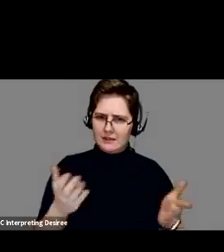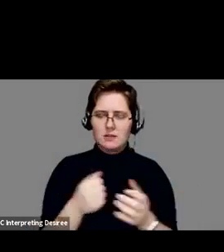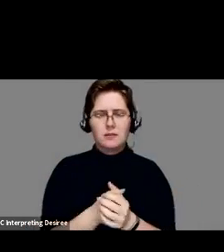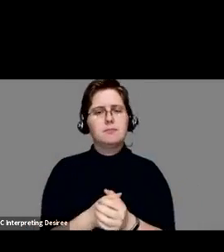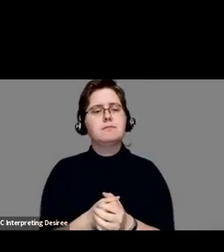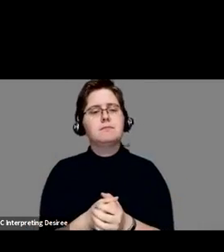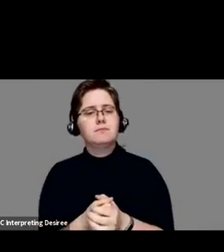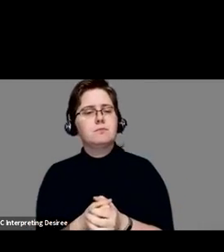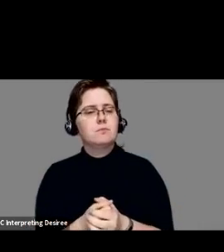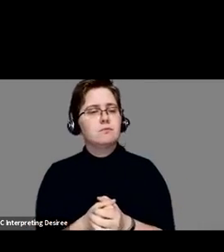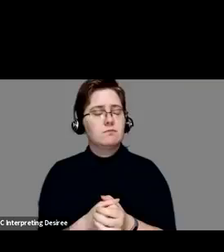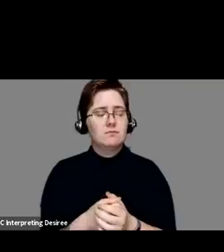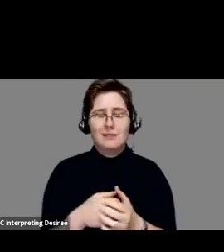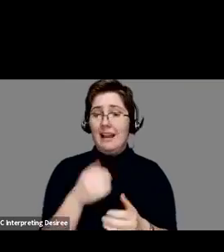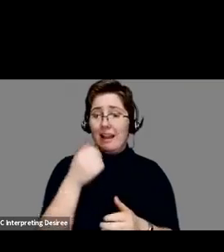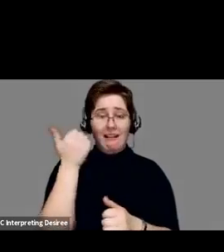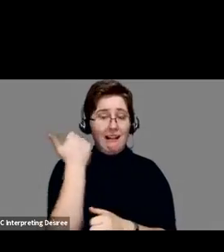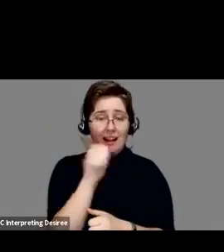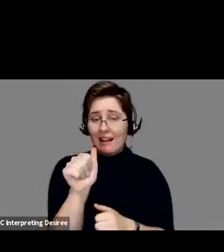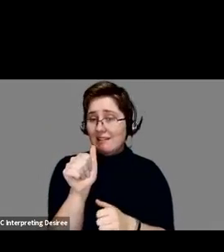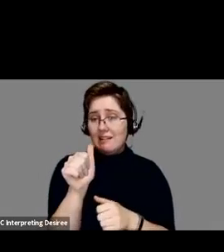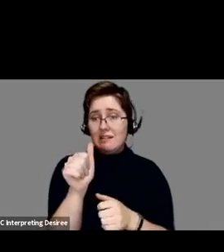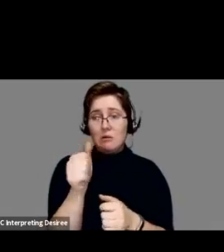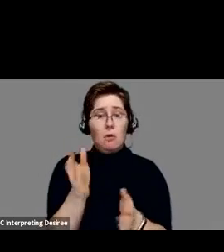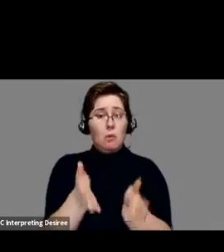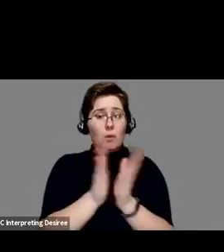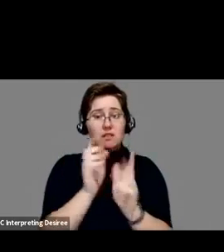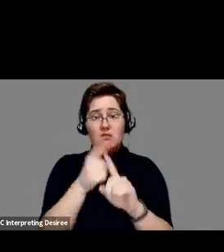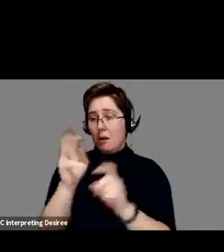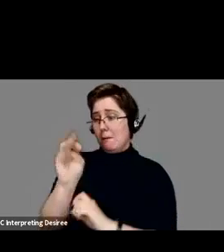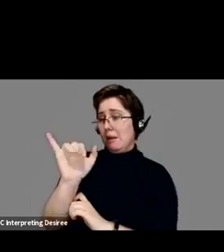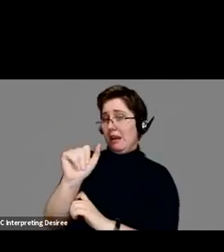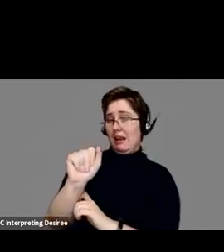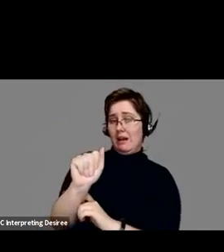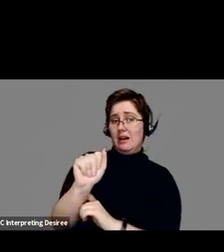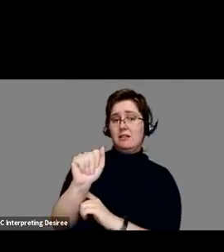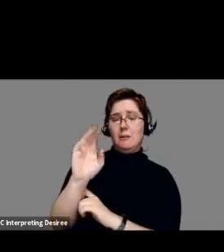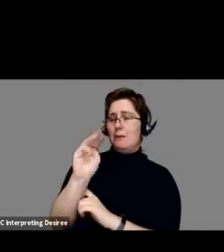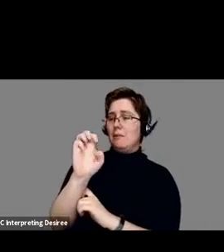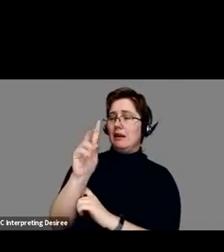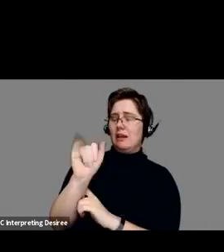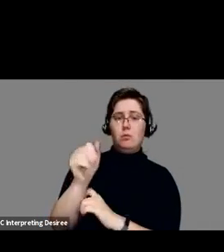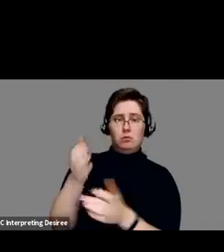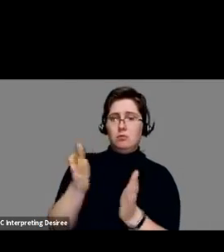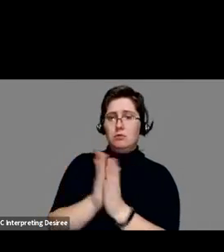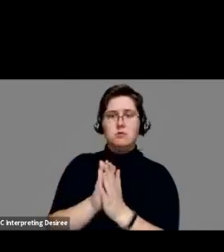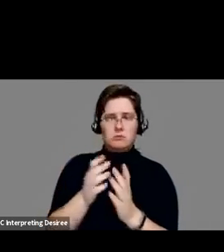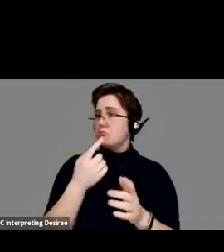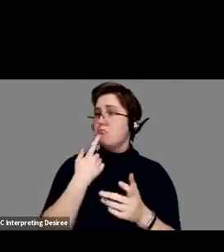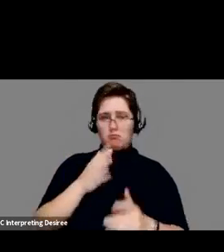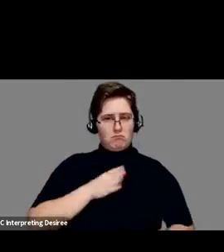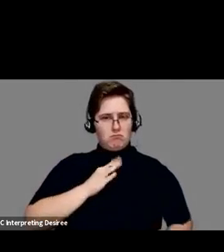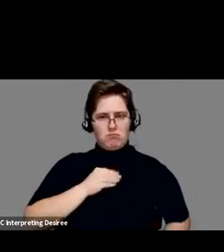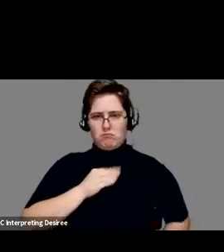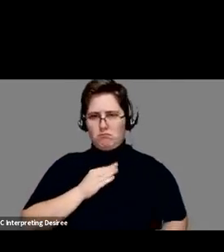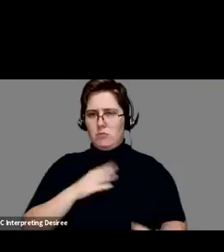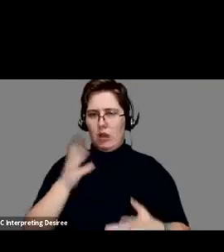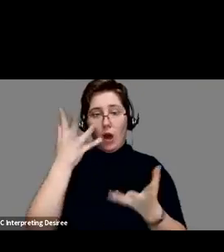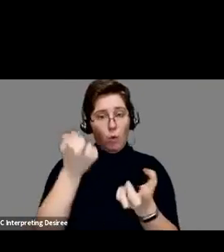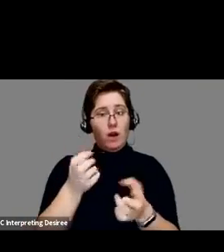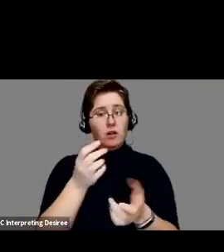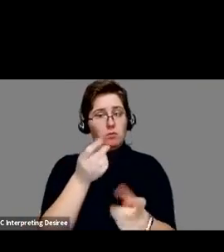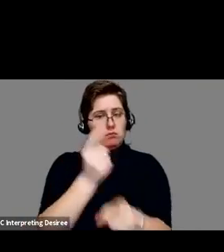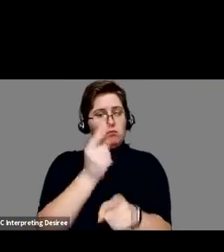responded literally to every media request that we've had in order to get relevant and factual information out there to people that they